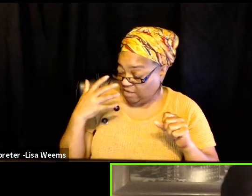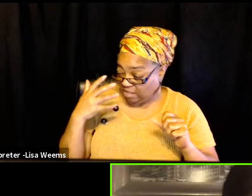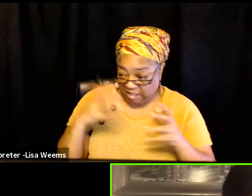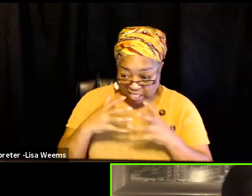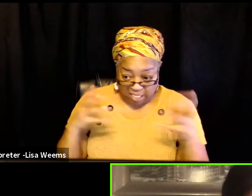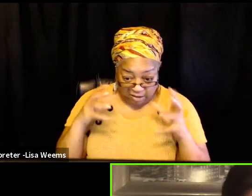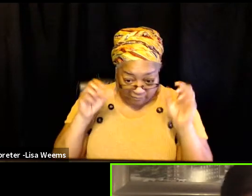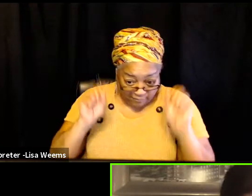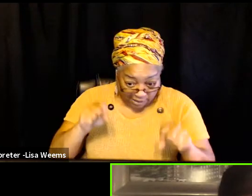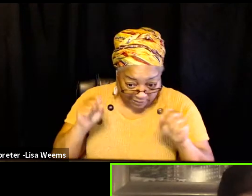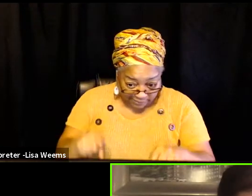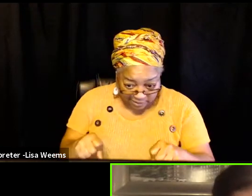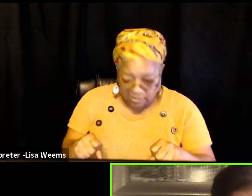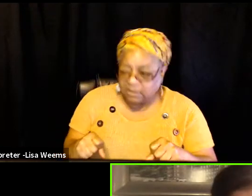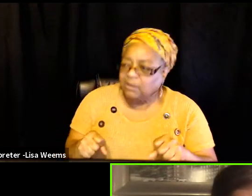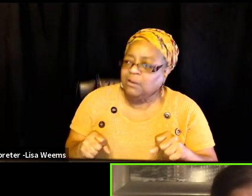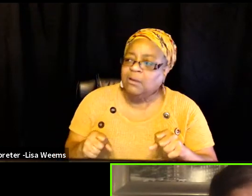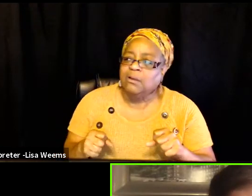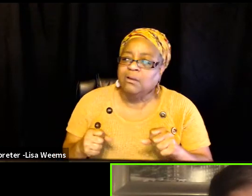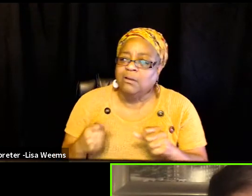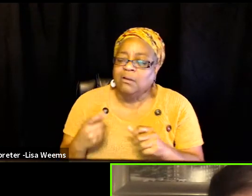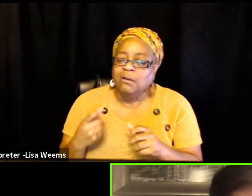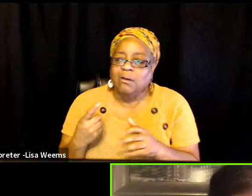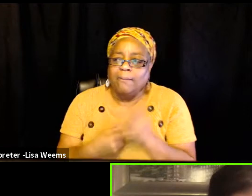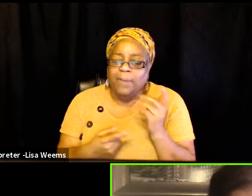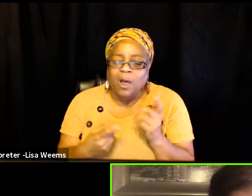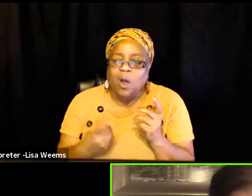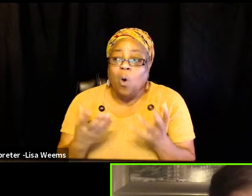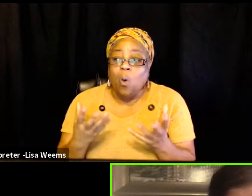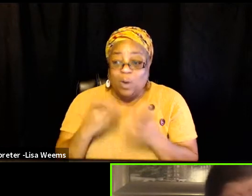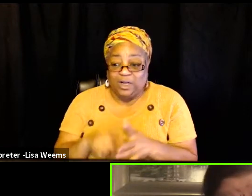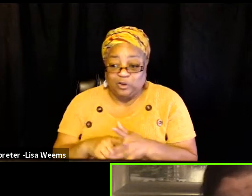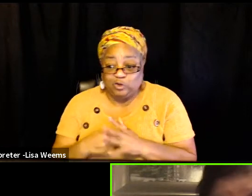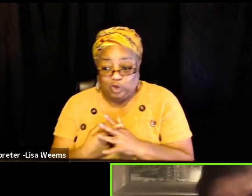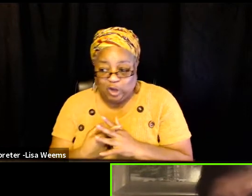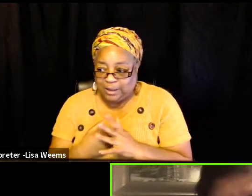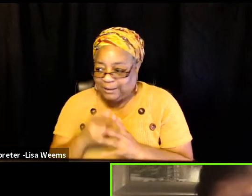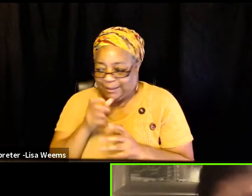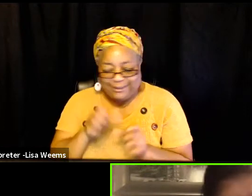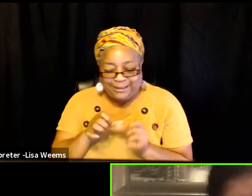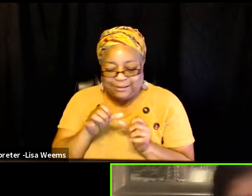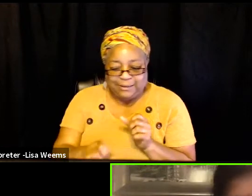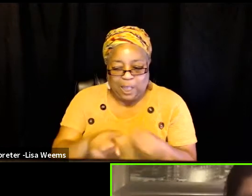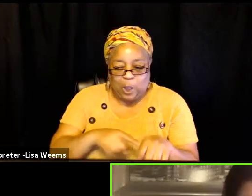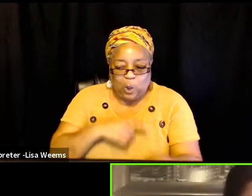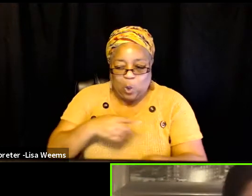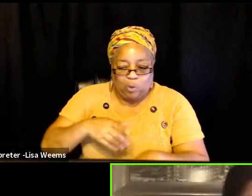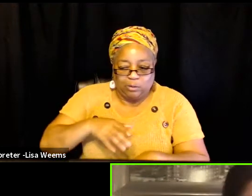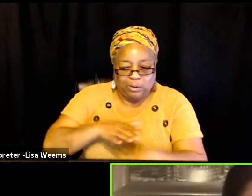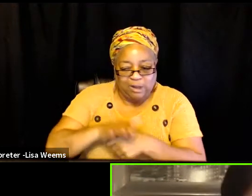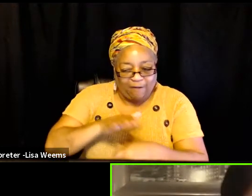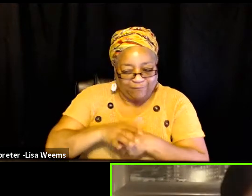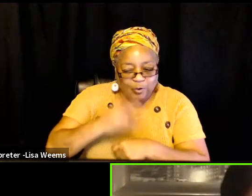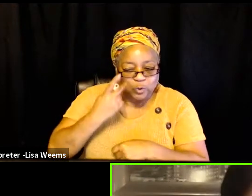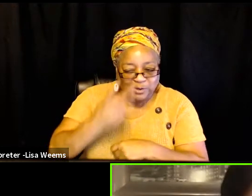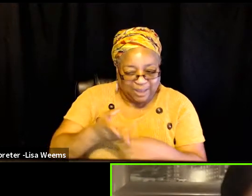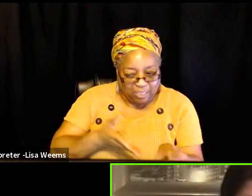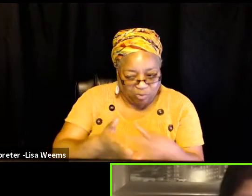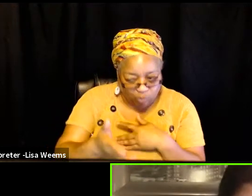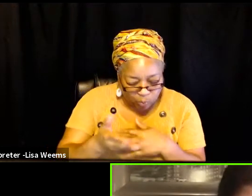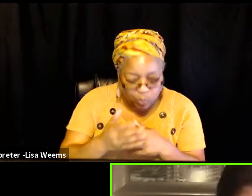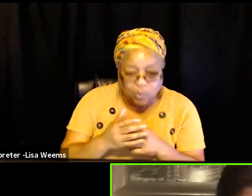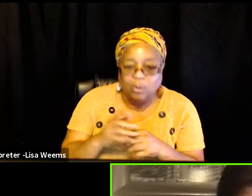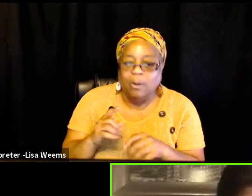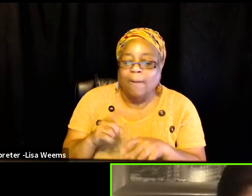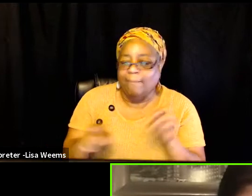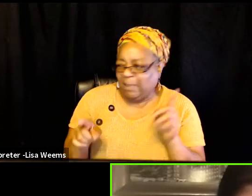started to do there. I just didn't stay there long enough to, like, I think see it all the way maybe through, which is when I